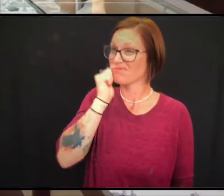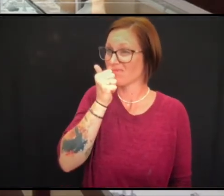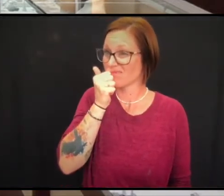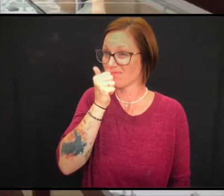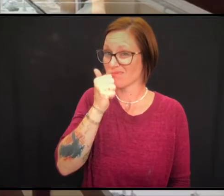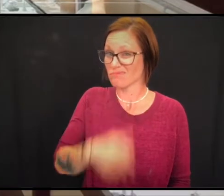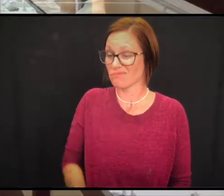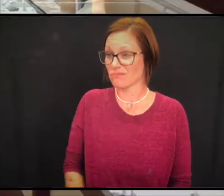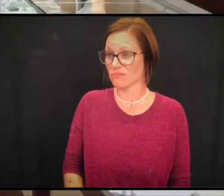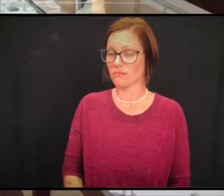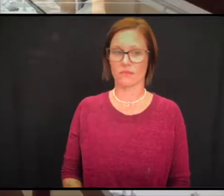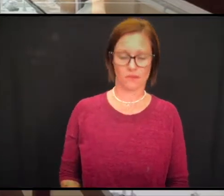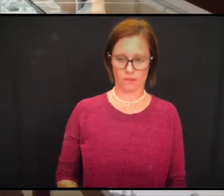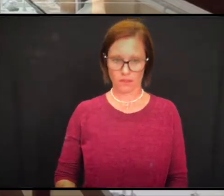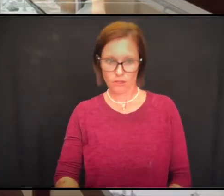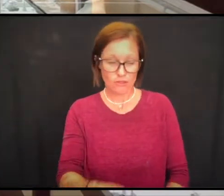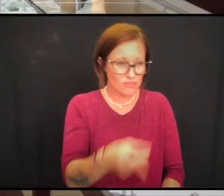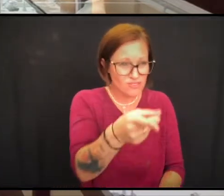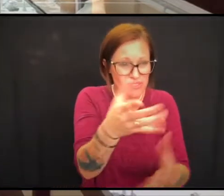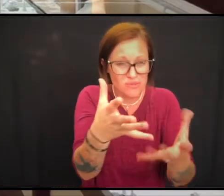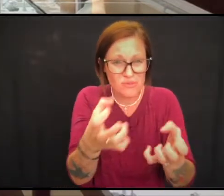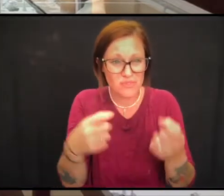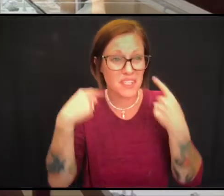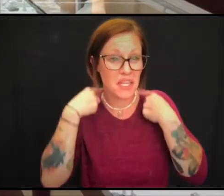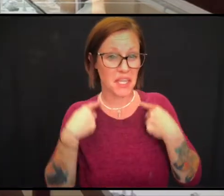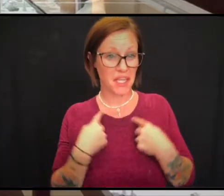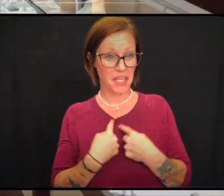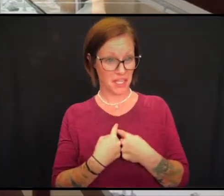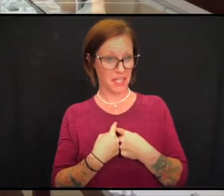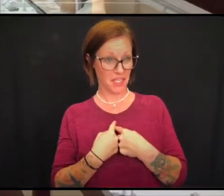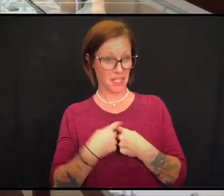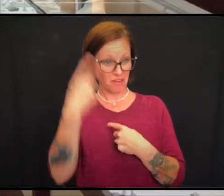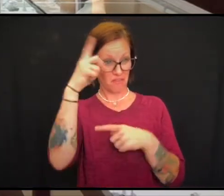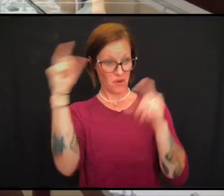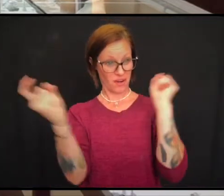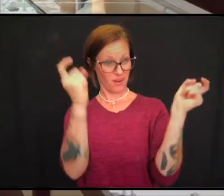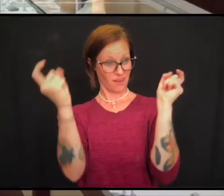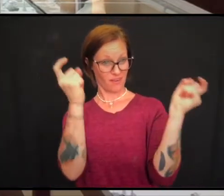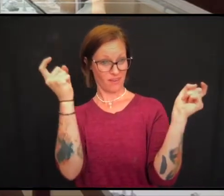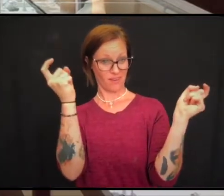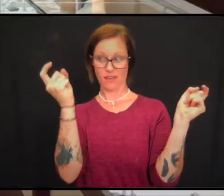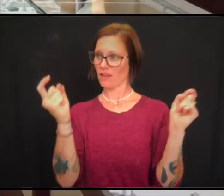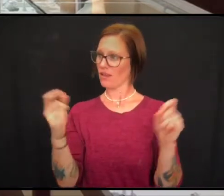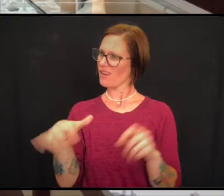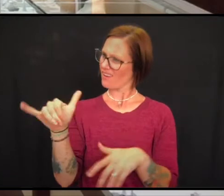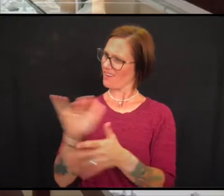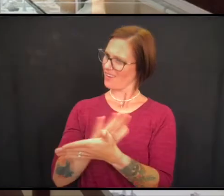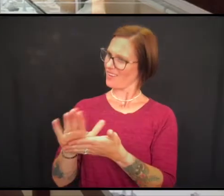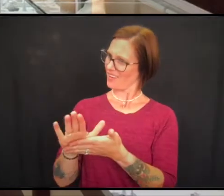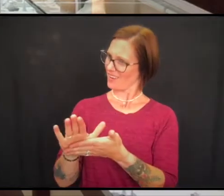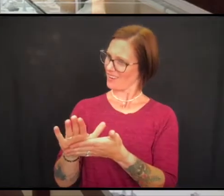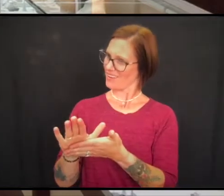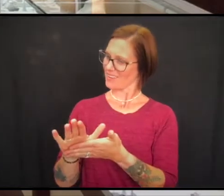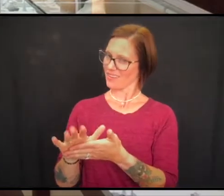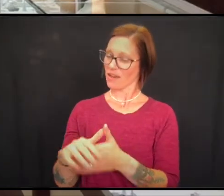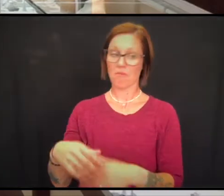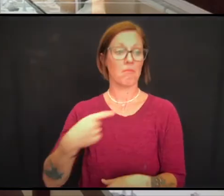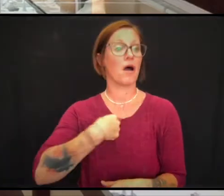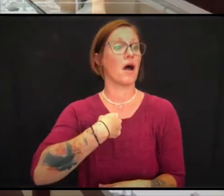Rose, would you like to get a necklace for our anniversary? Okay, that would be nice. I'll get the